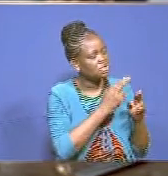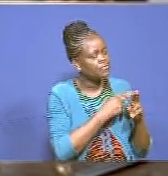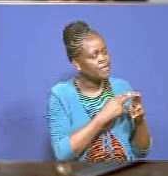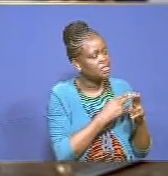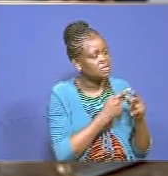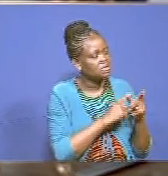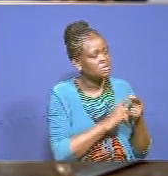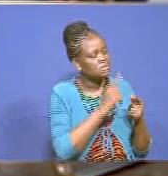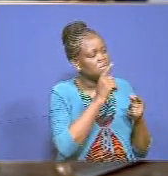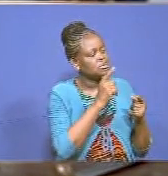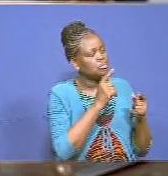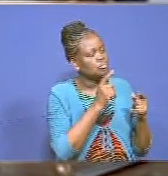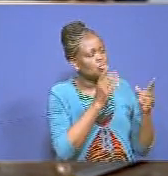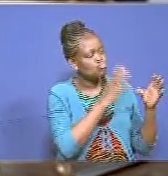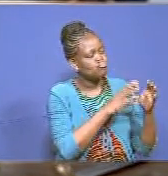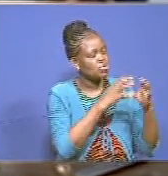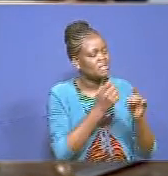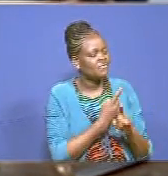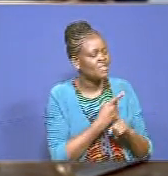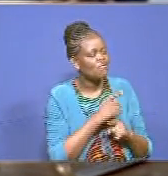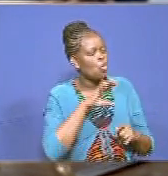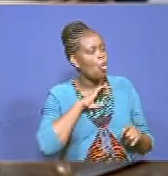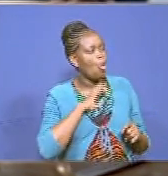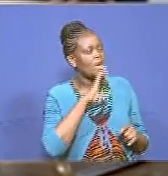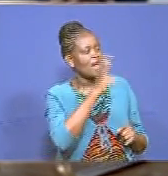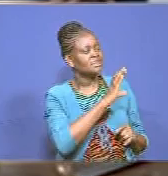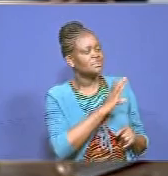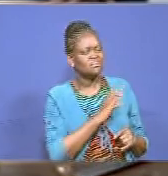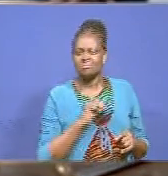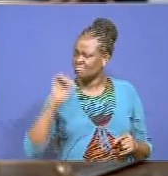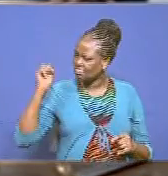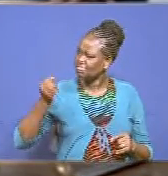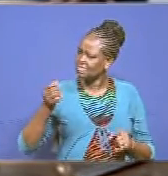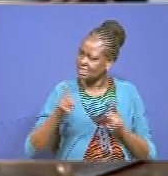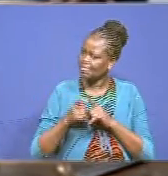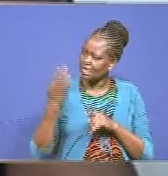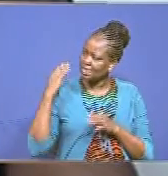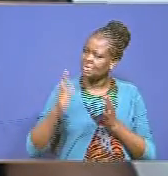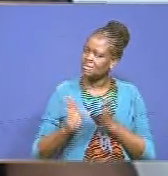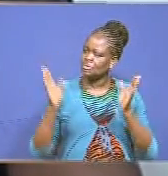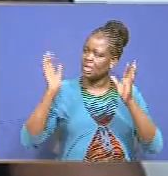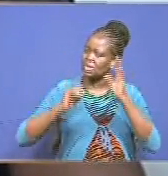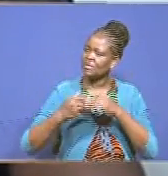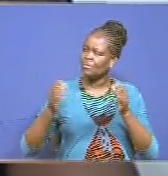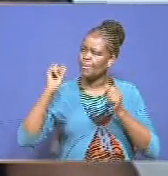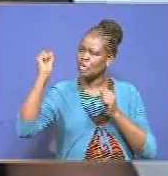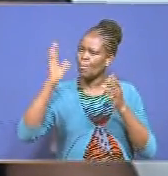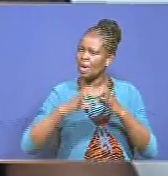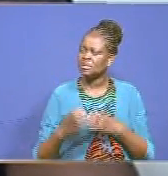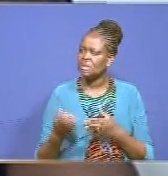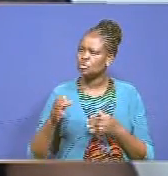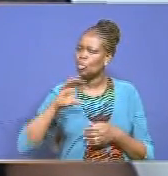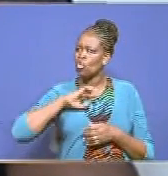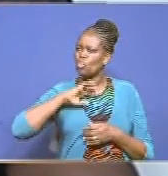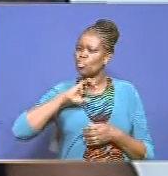and each of the coalition partners is fielding their own candidate. Absolutely. Even in the last general election, each and every political party was fielding